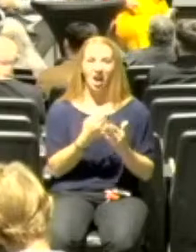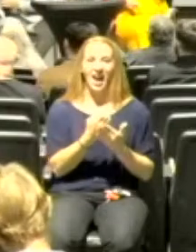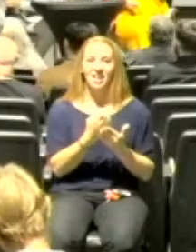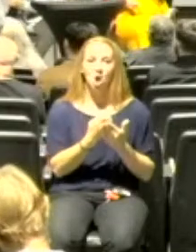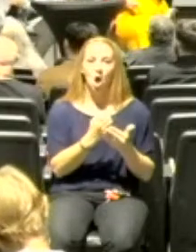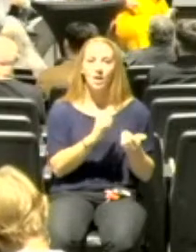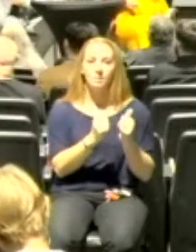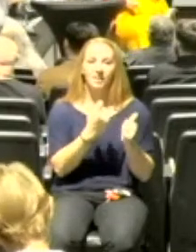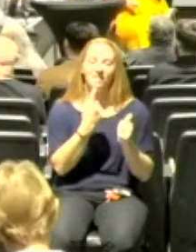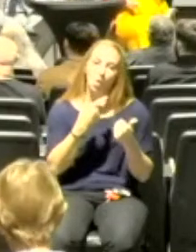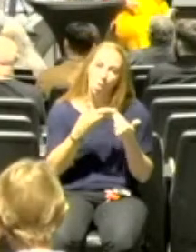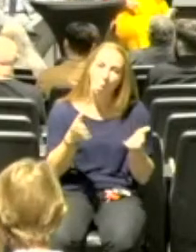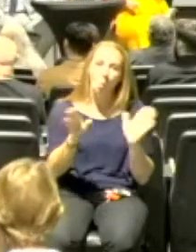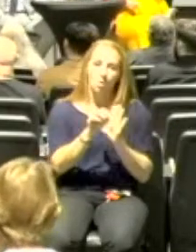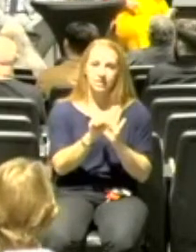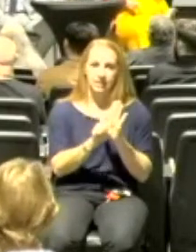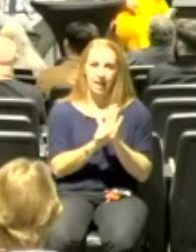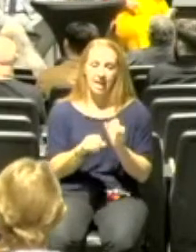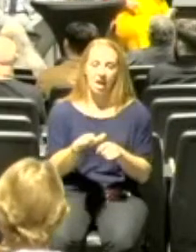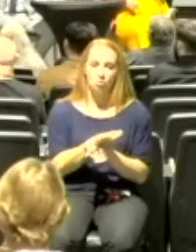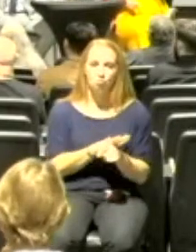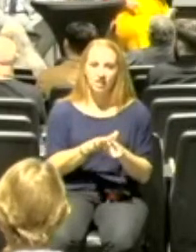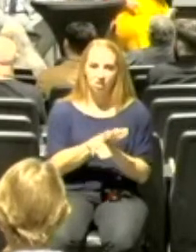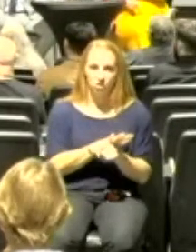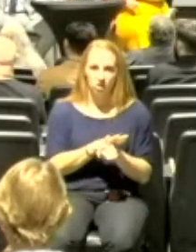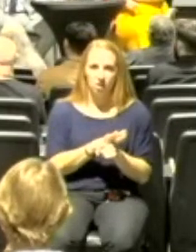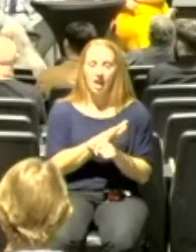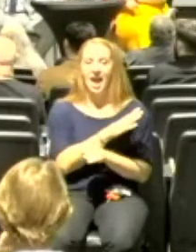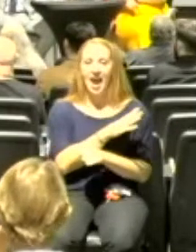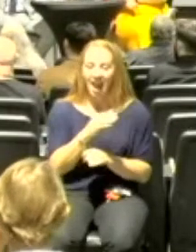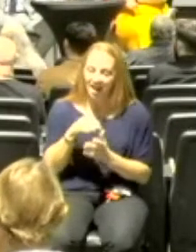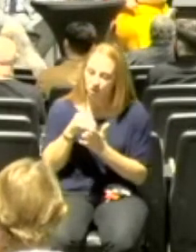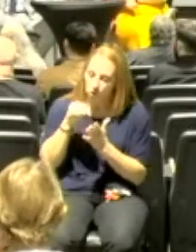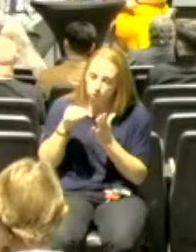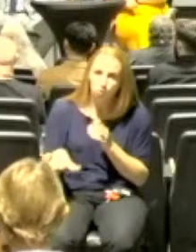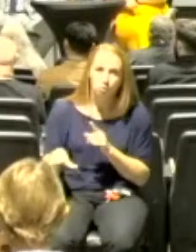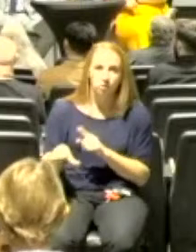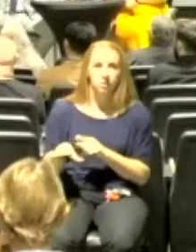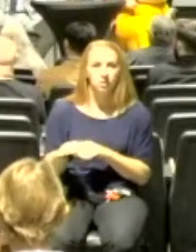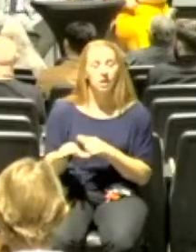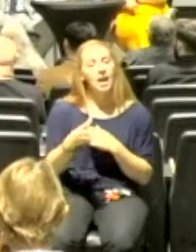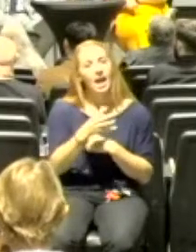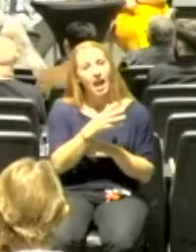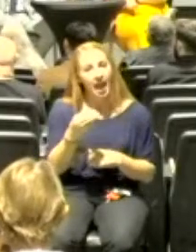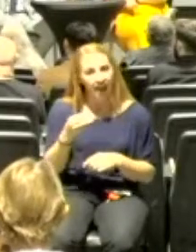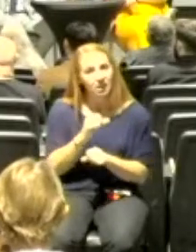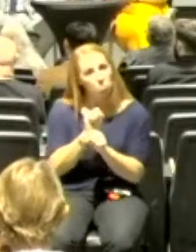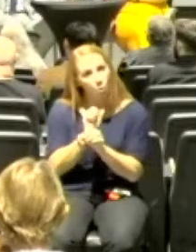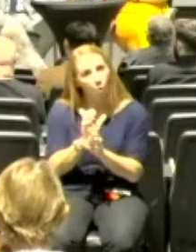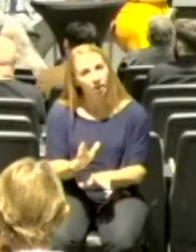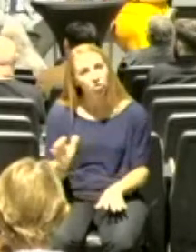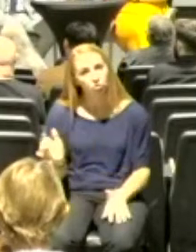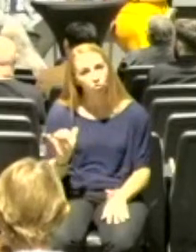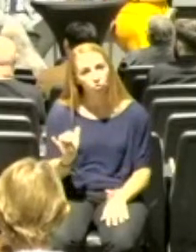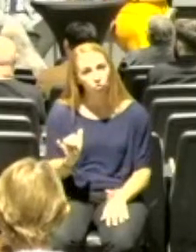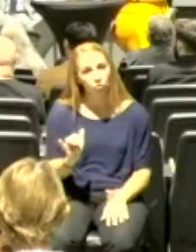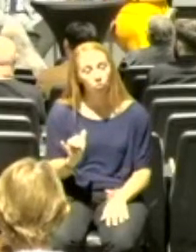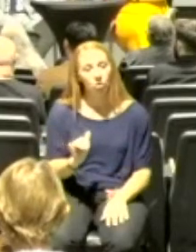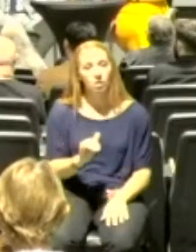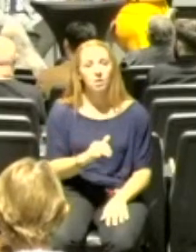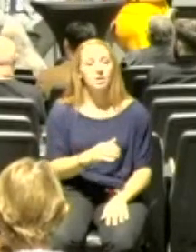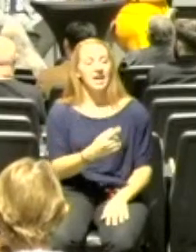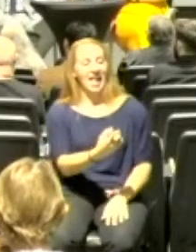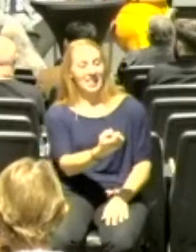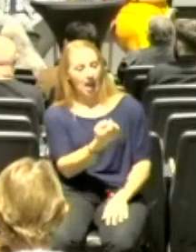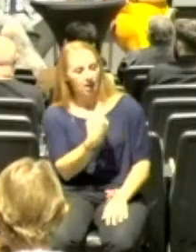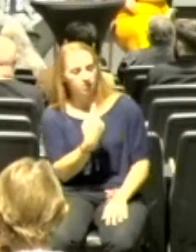competitiveness of the state and region, and it's about the equity for our students. And let me also be saying for our employees. Someone asked me the other day, what are the